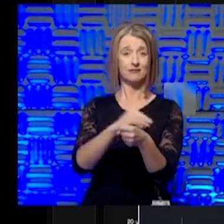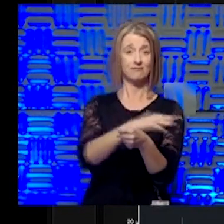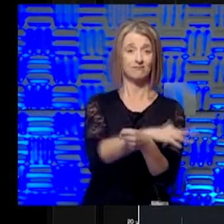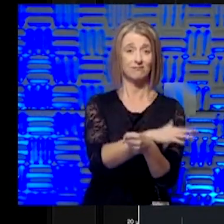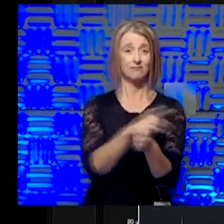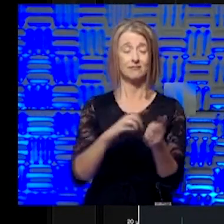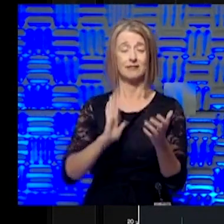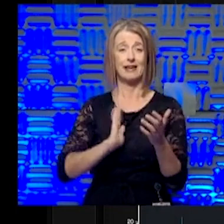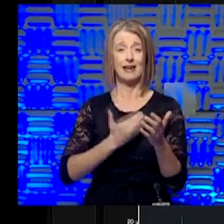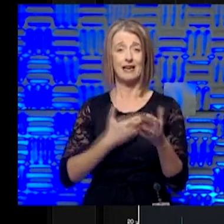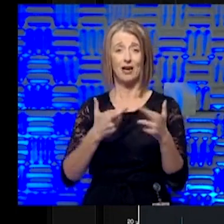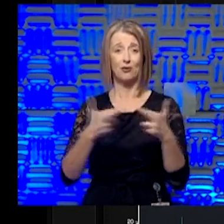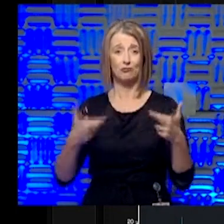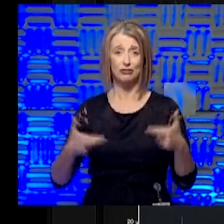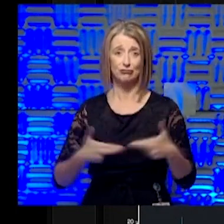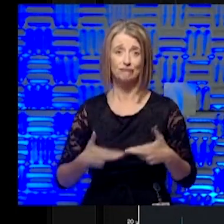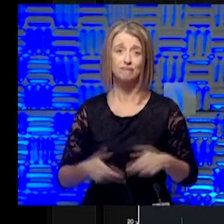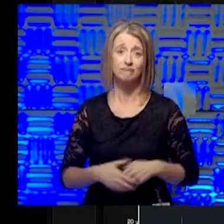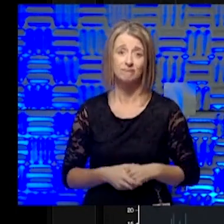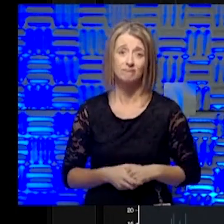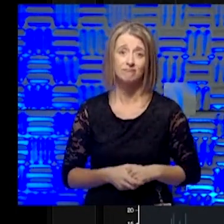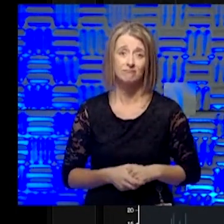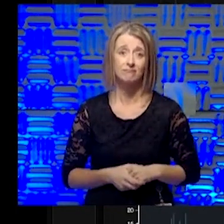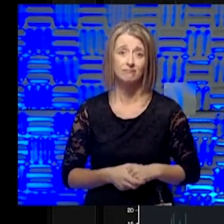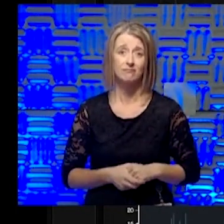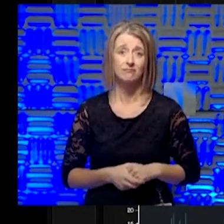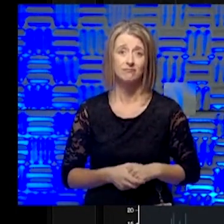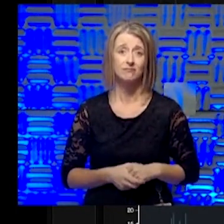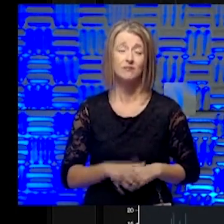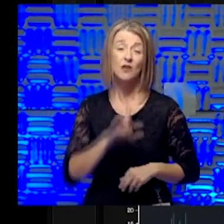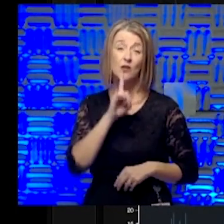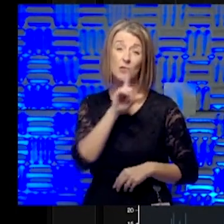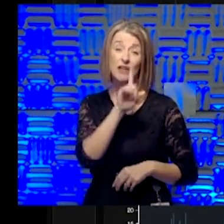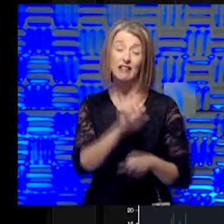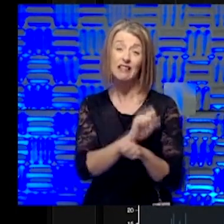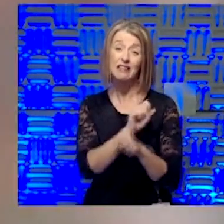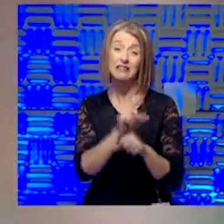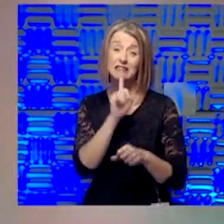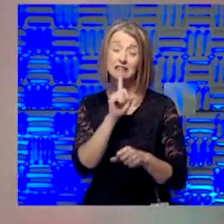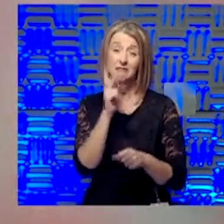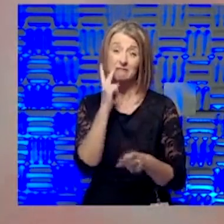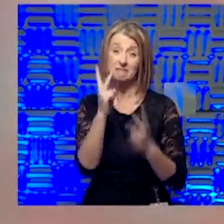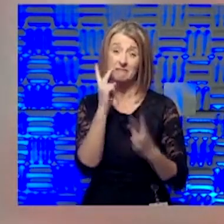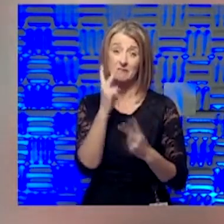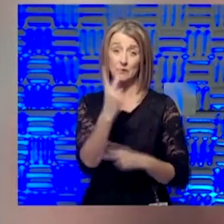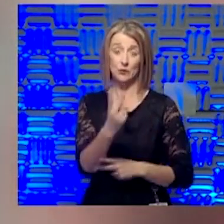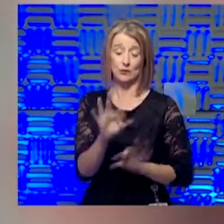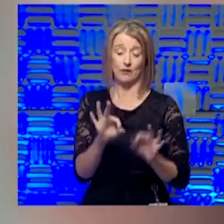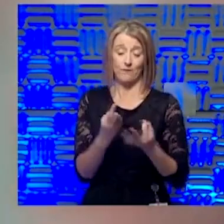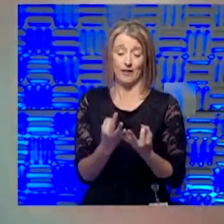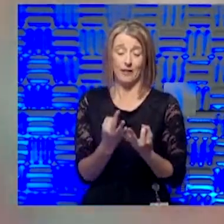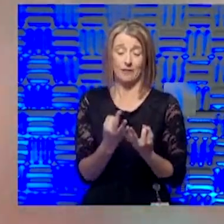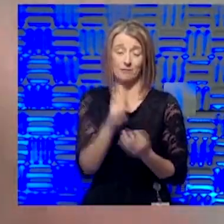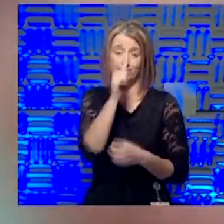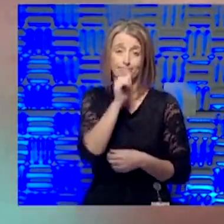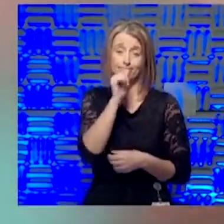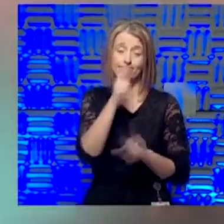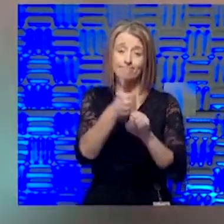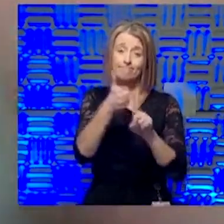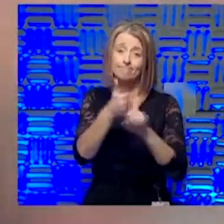in our region. So this is the real deal, and we've had two families here that have suffered